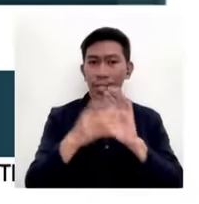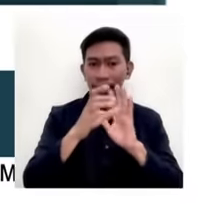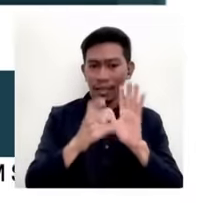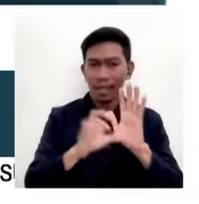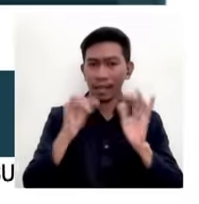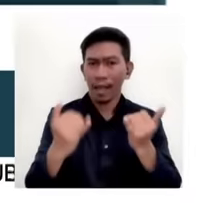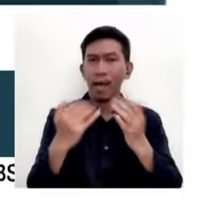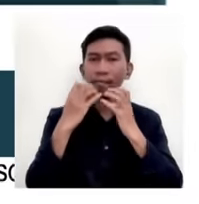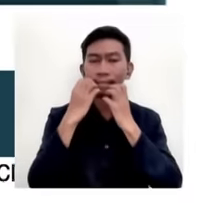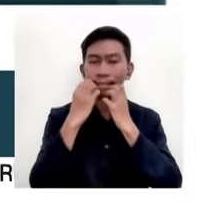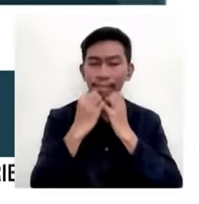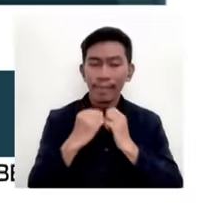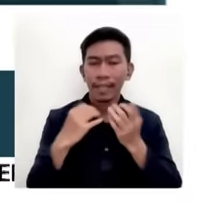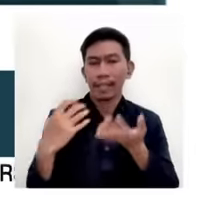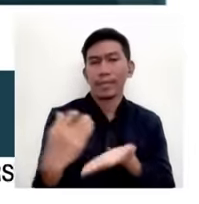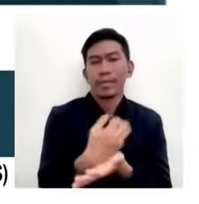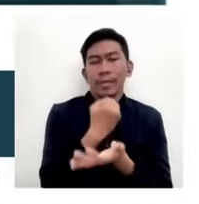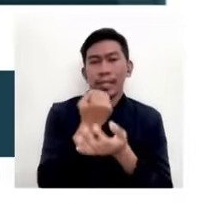opportunity